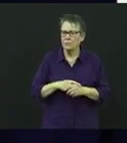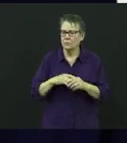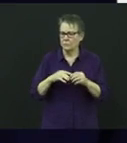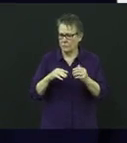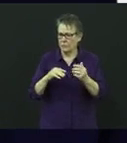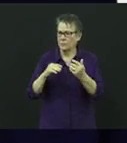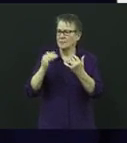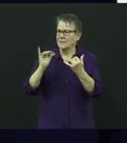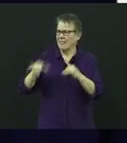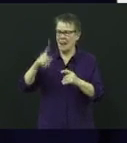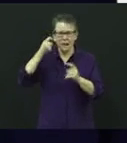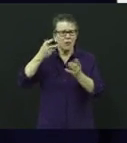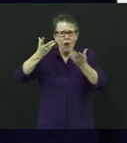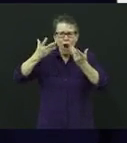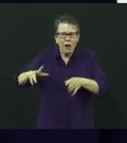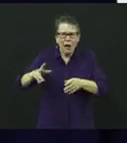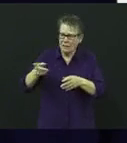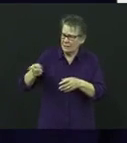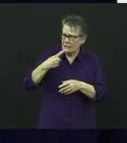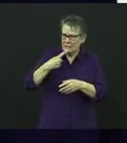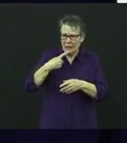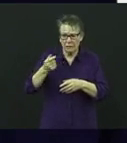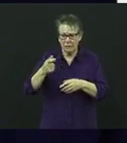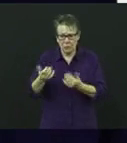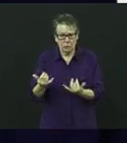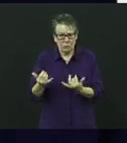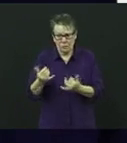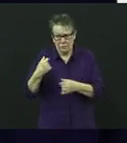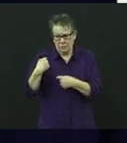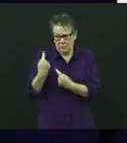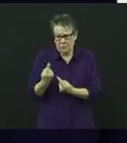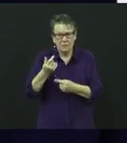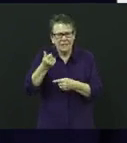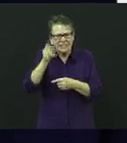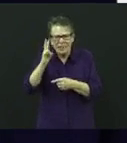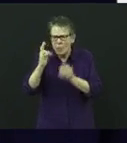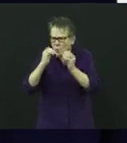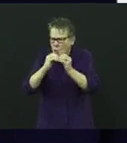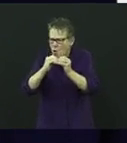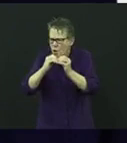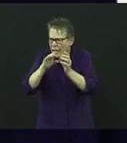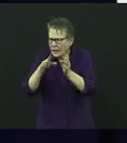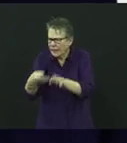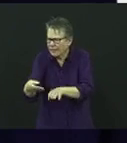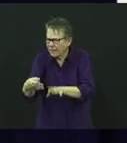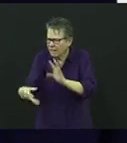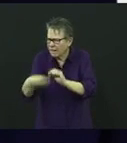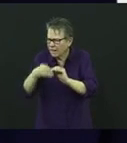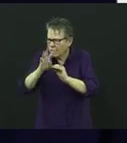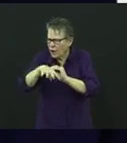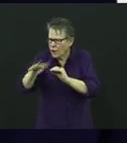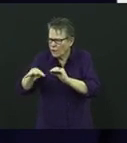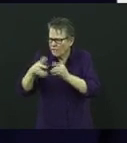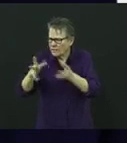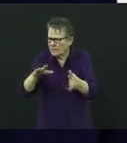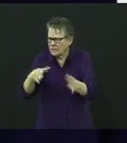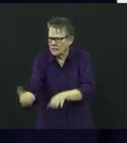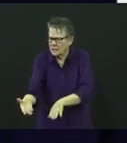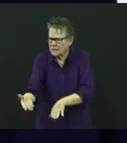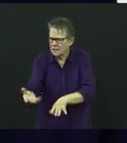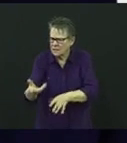Essex County, 2 in Hudson, and 1 each in Monmouth, Camden, Passaic, and Union counties.